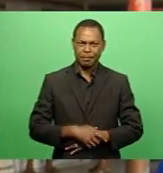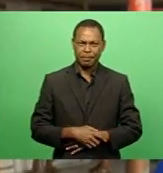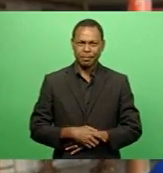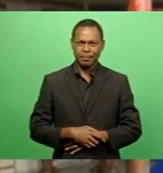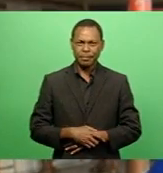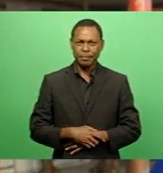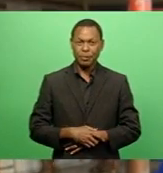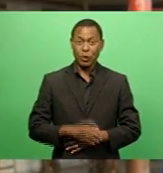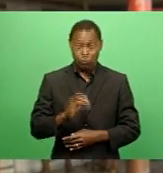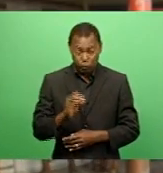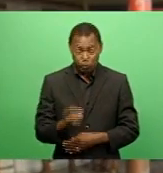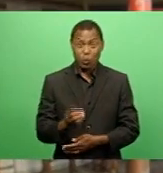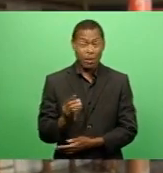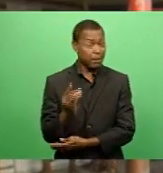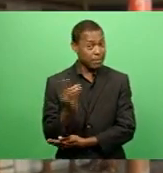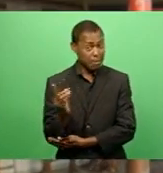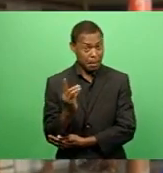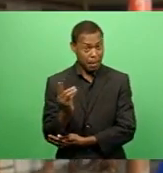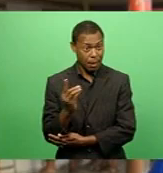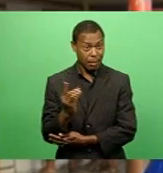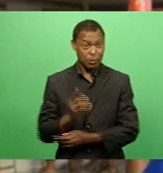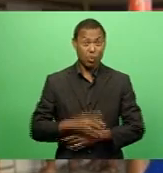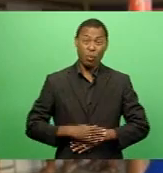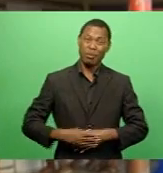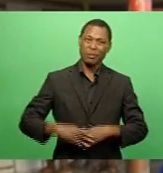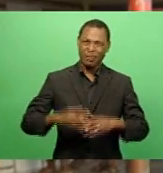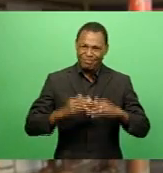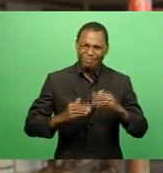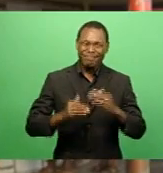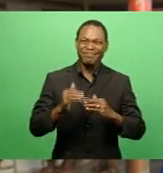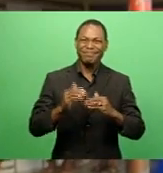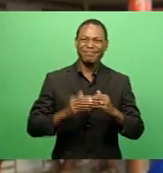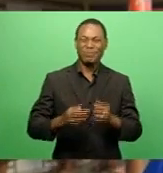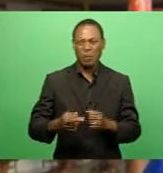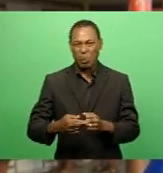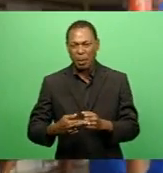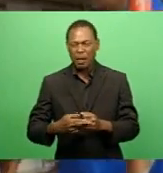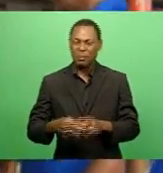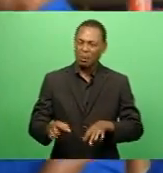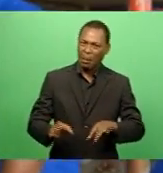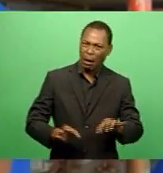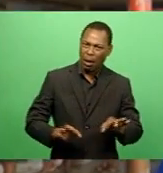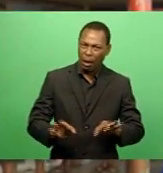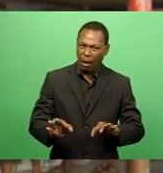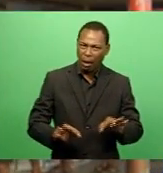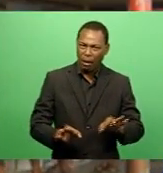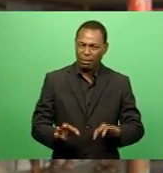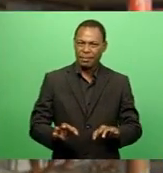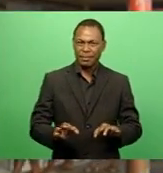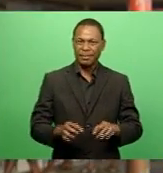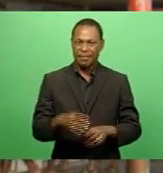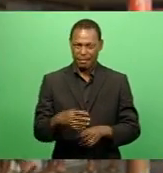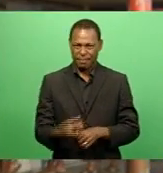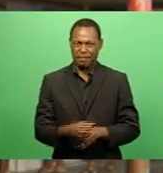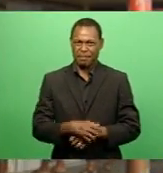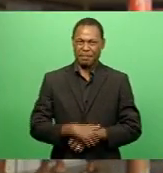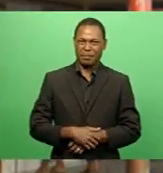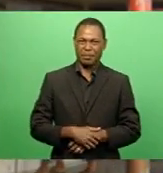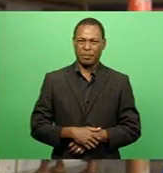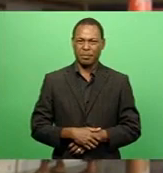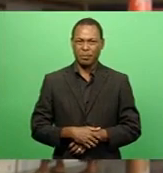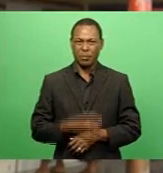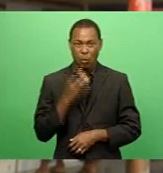very much dependent on the rehabilitation plan that will be